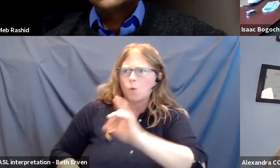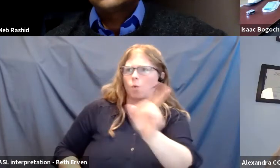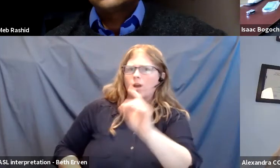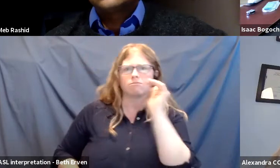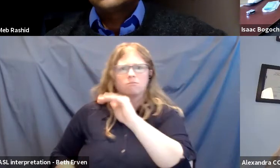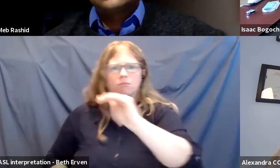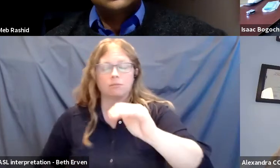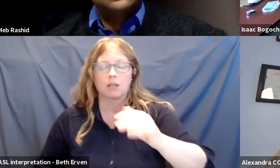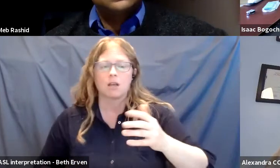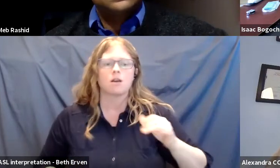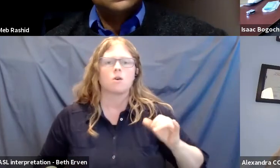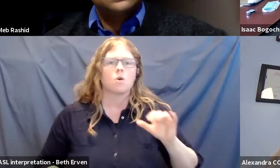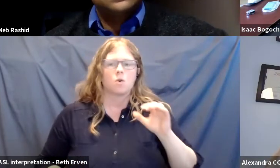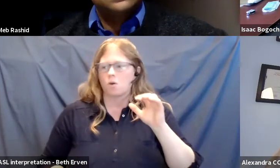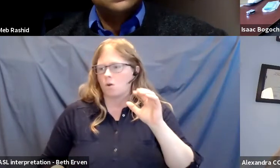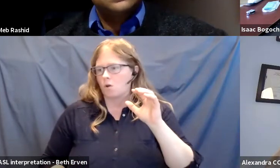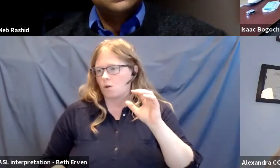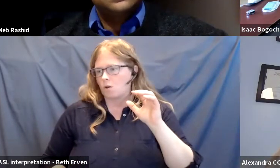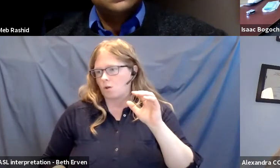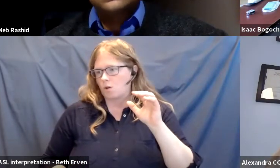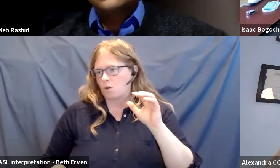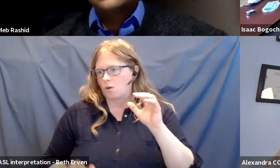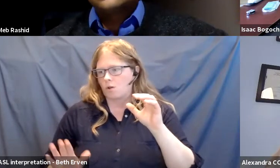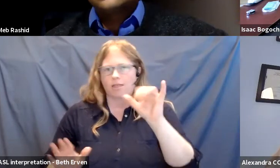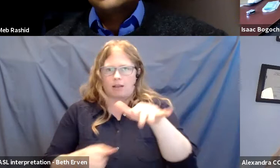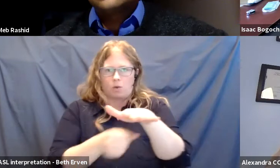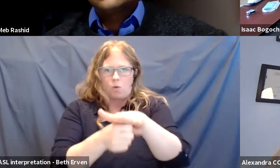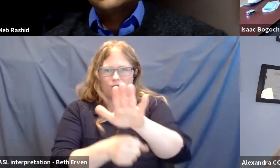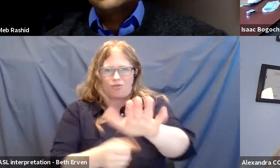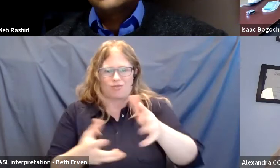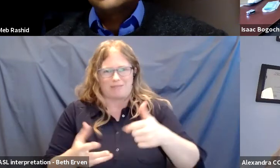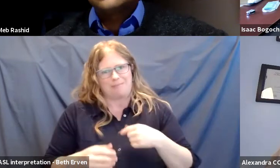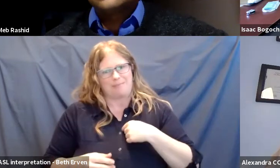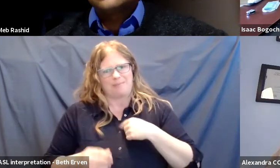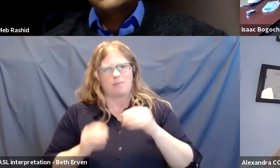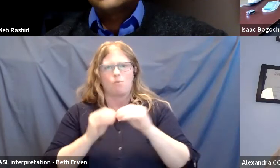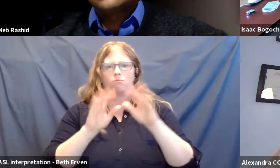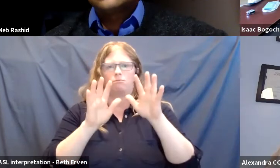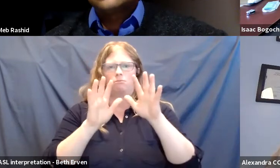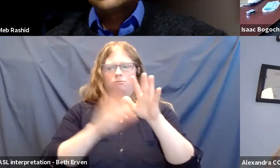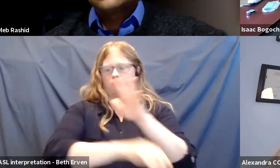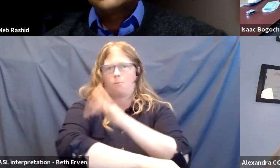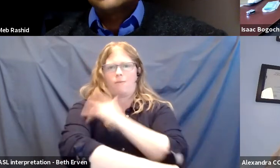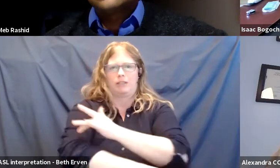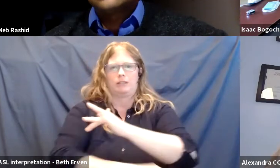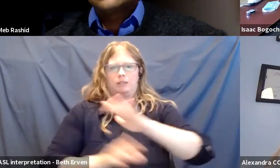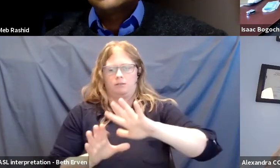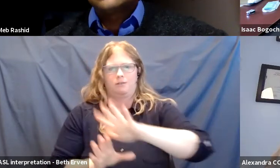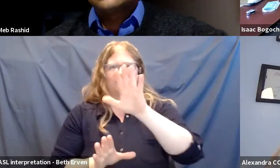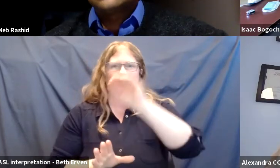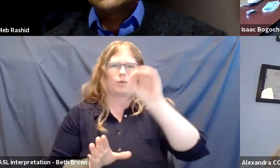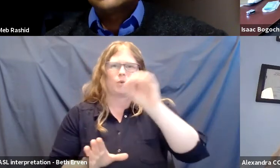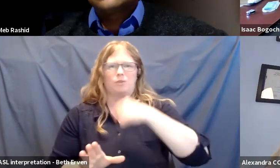I don't know the answer to that. Honestly, these are very local questions, and I sort of function more at a provincial level, so I apologize. I just that's okay.